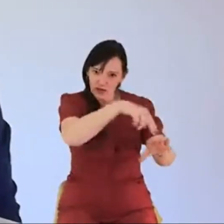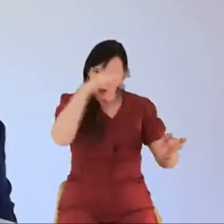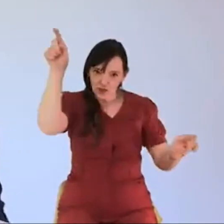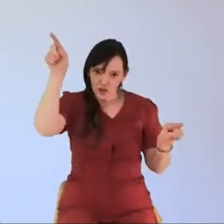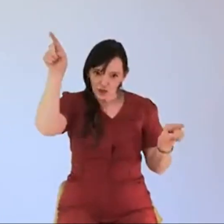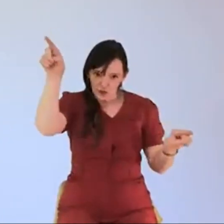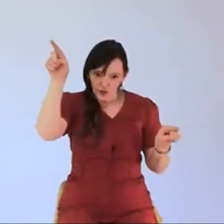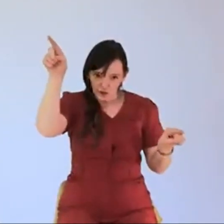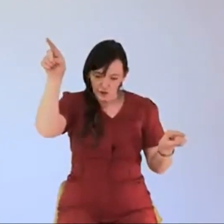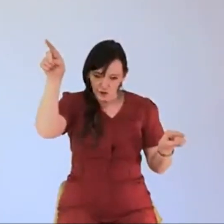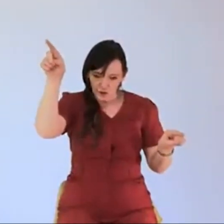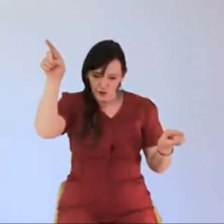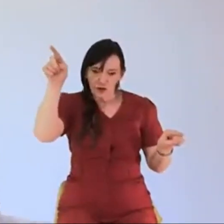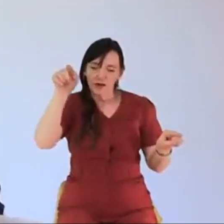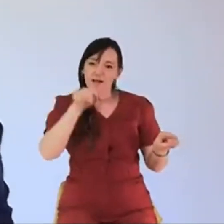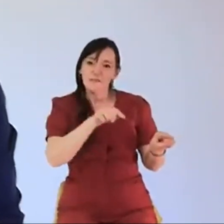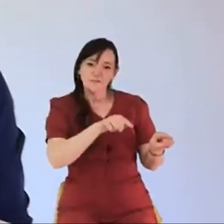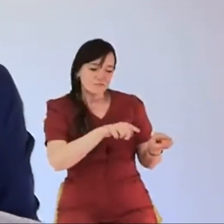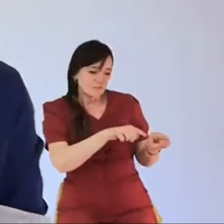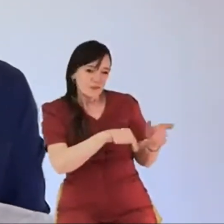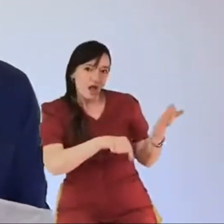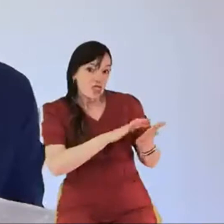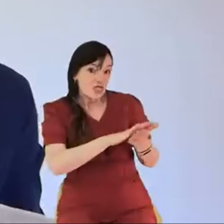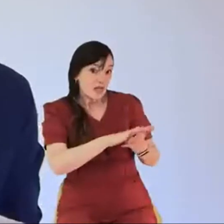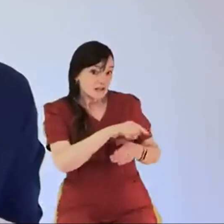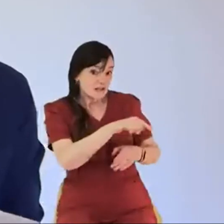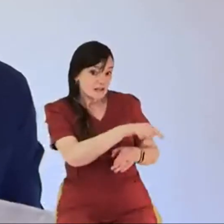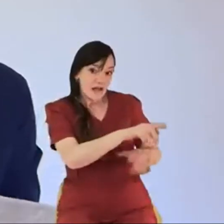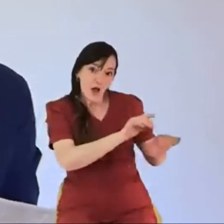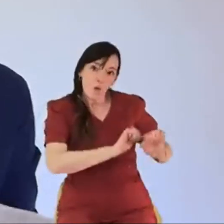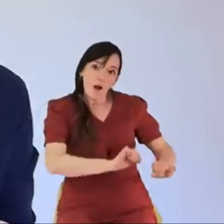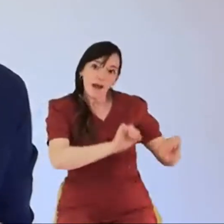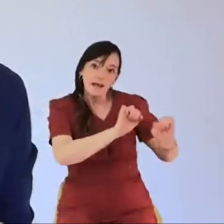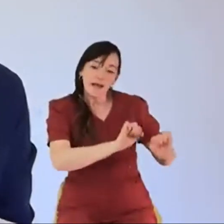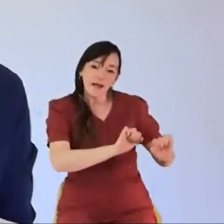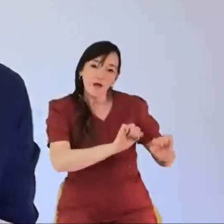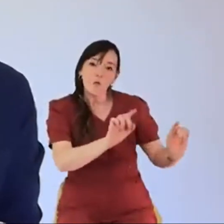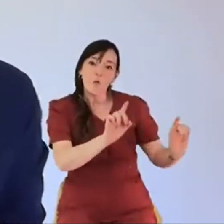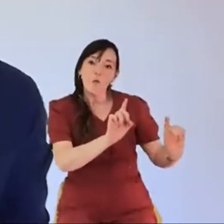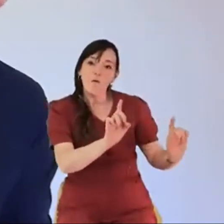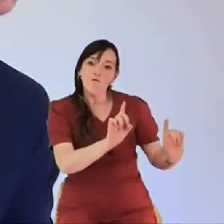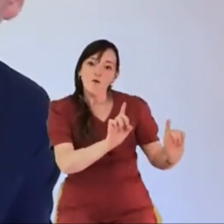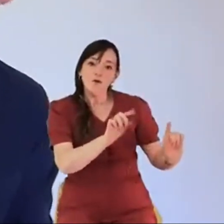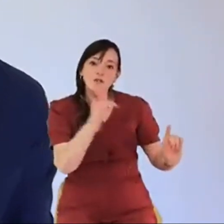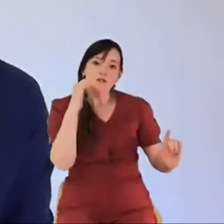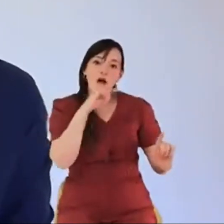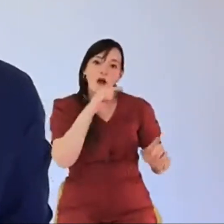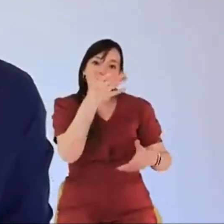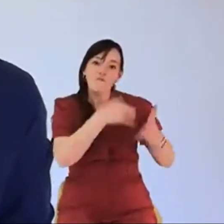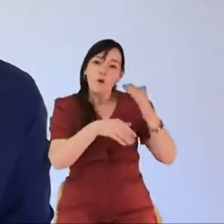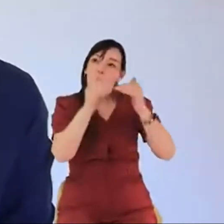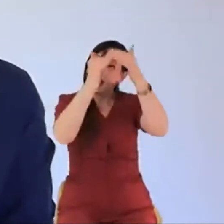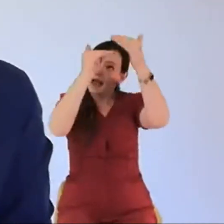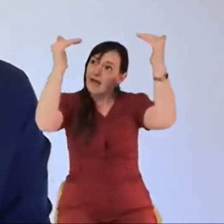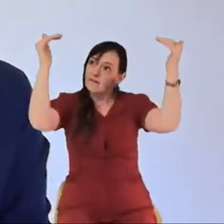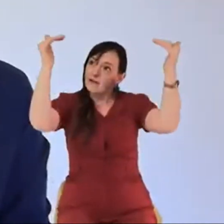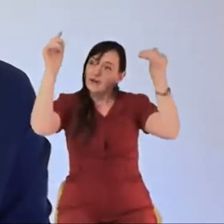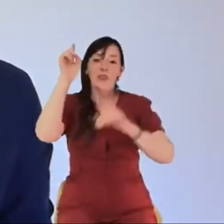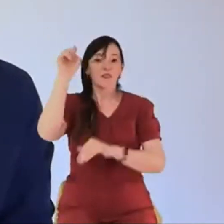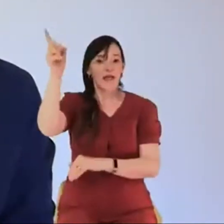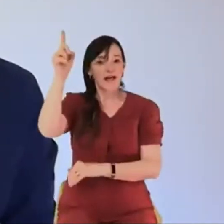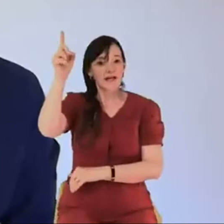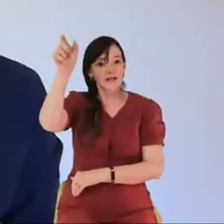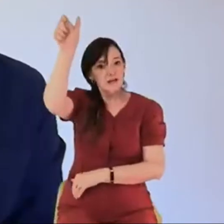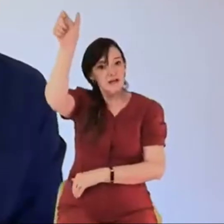Talks about how The Thessalonians Are waiting For the son From heaven Whom the Lord Raised from the dead